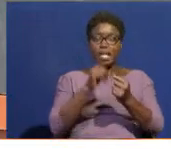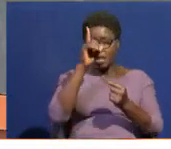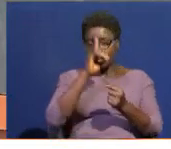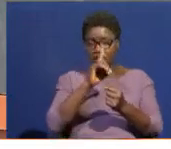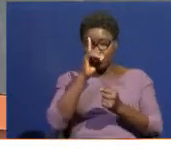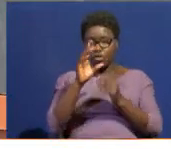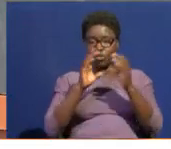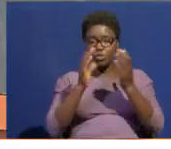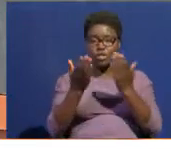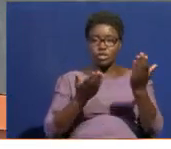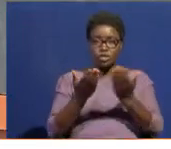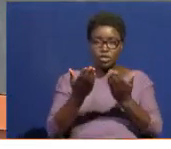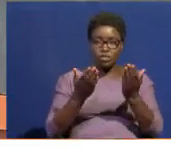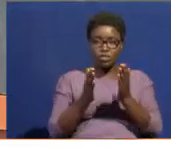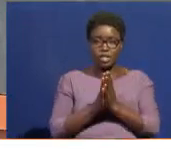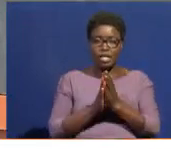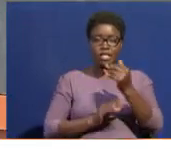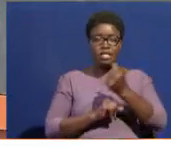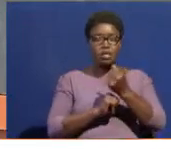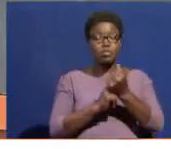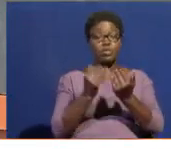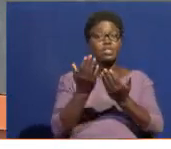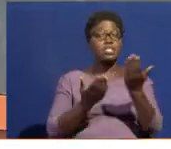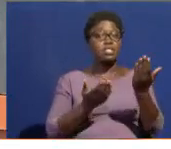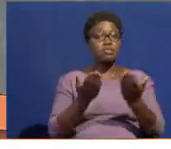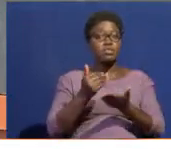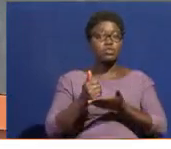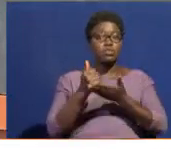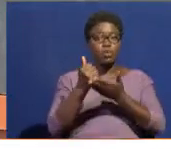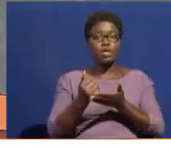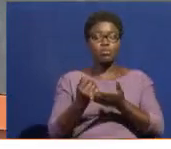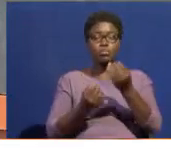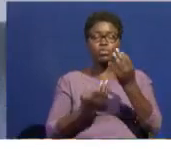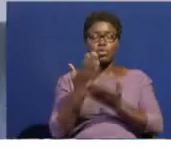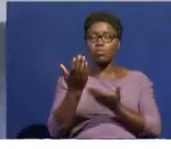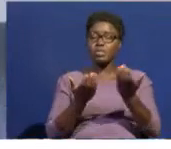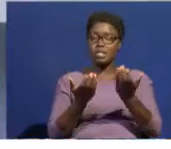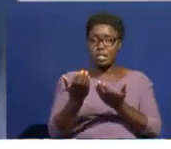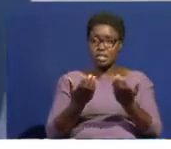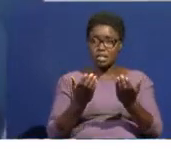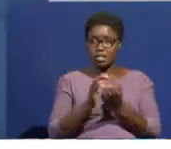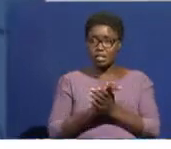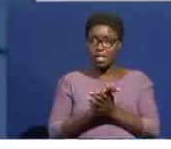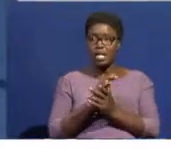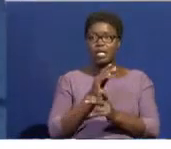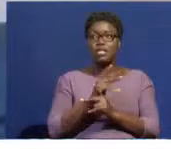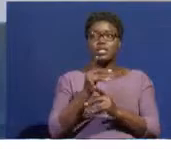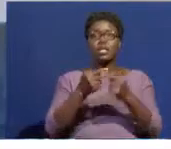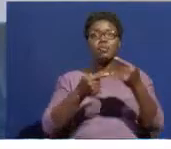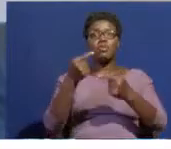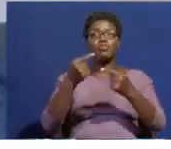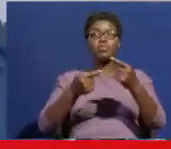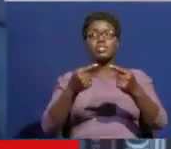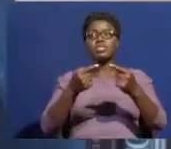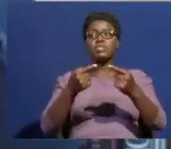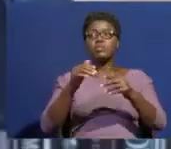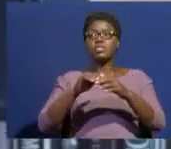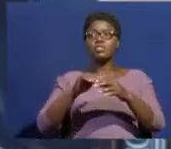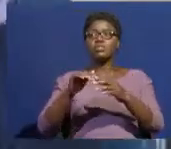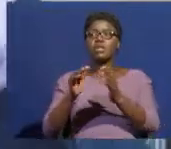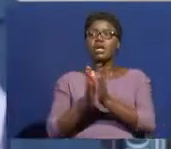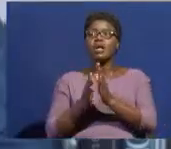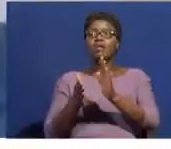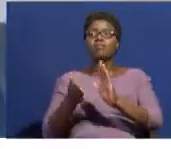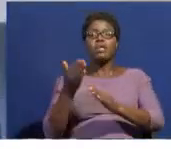communication services and key support services to help grow businesses. Maintain a competitive edge in today's